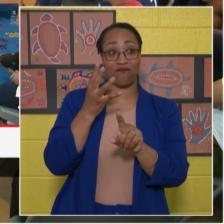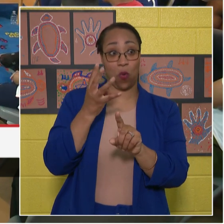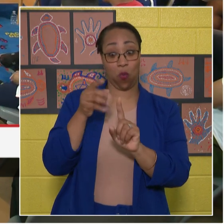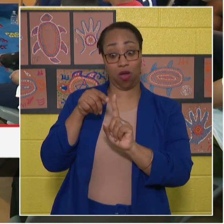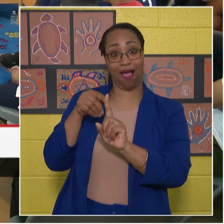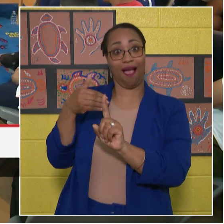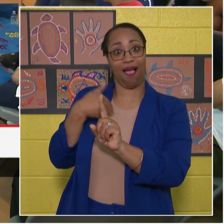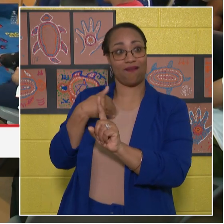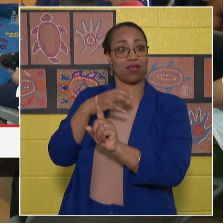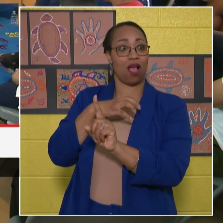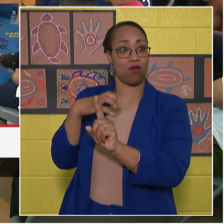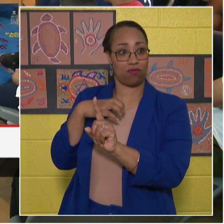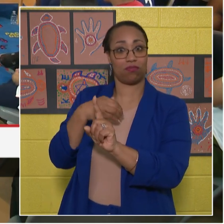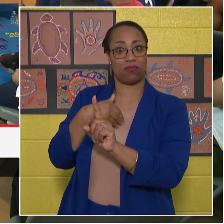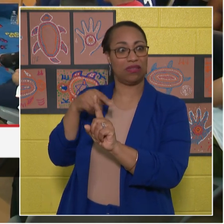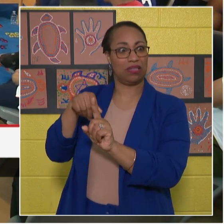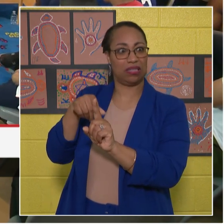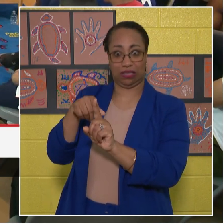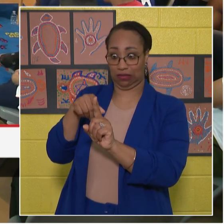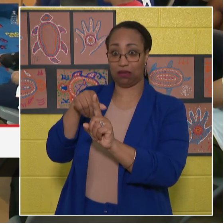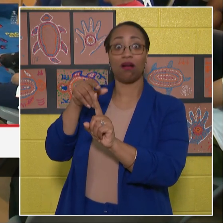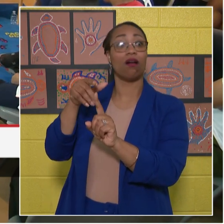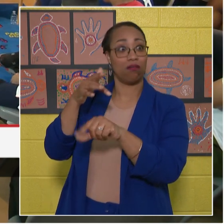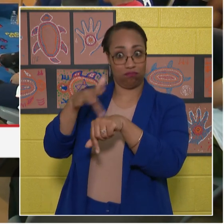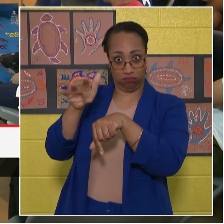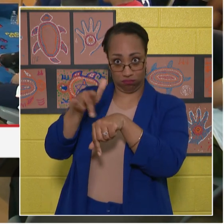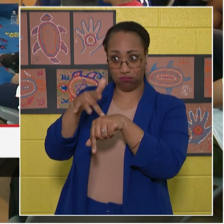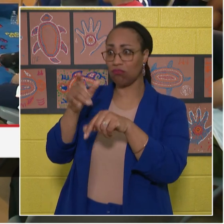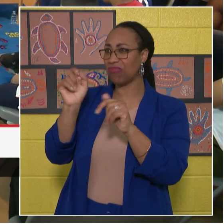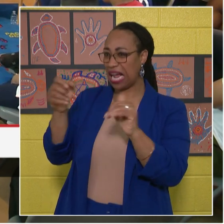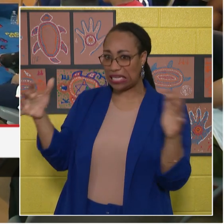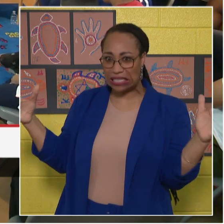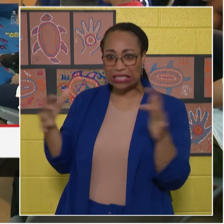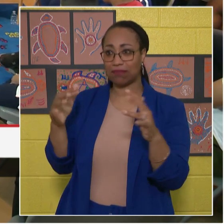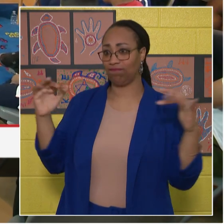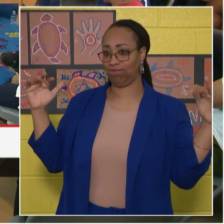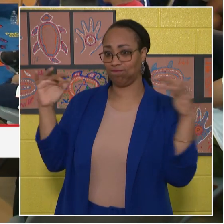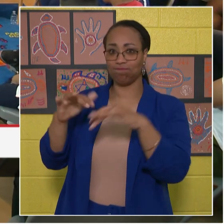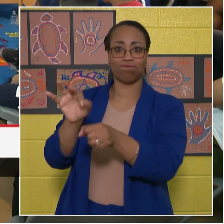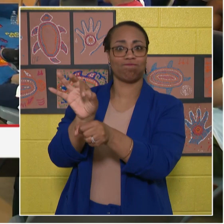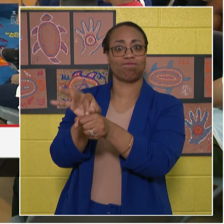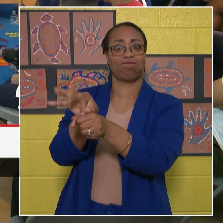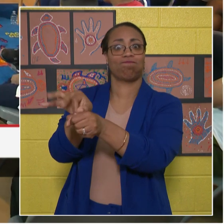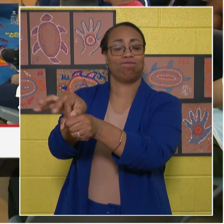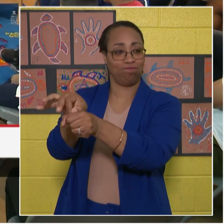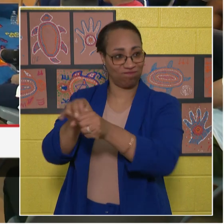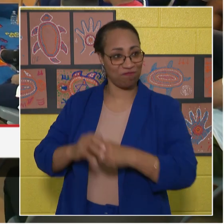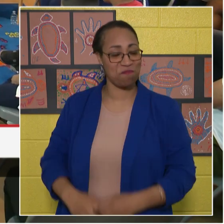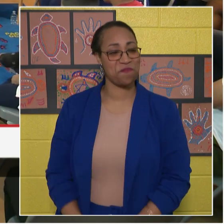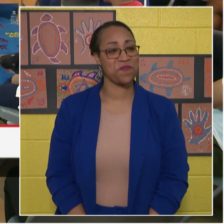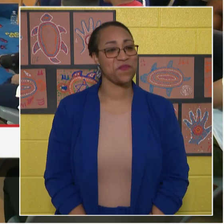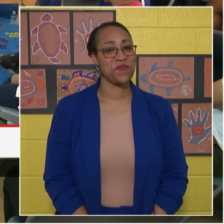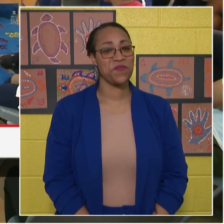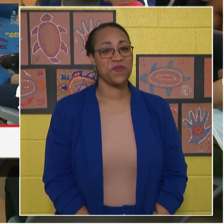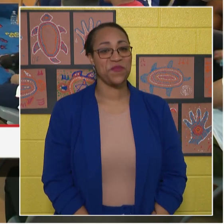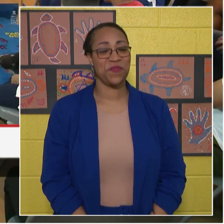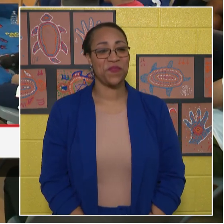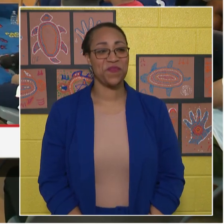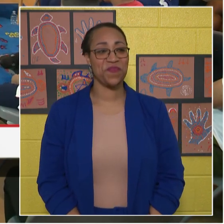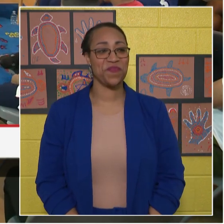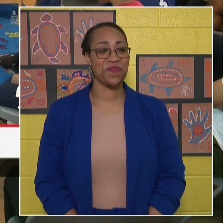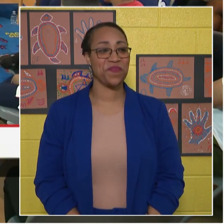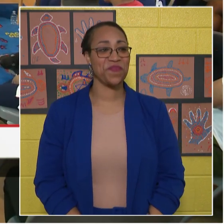other candidates that wanted to be the Ward 4 council member. And I am